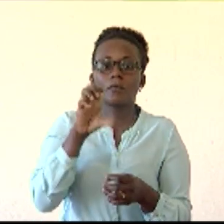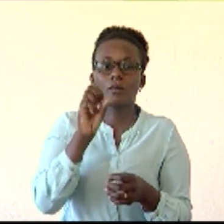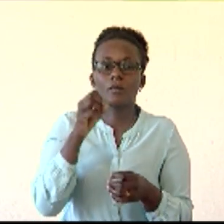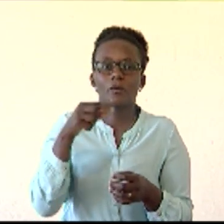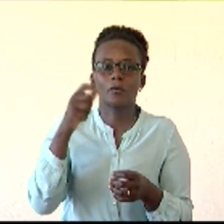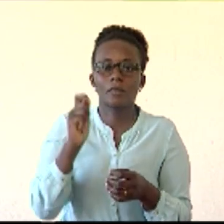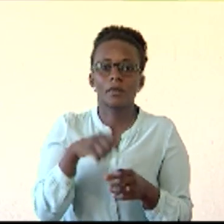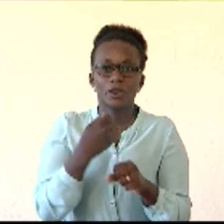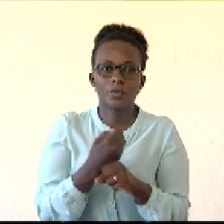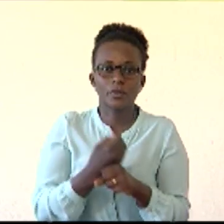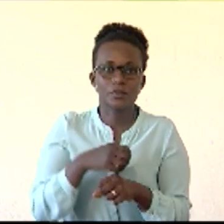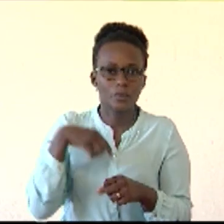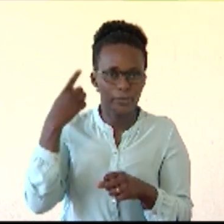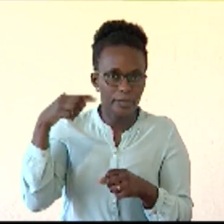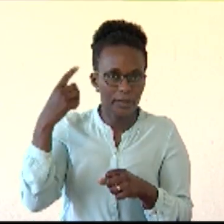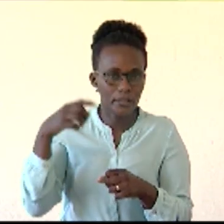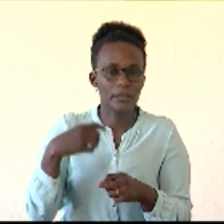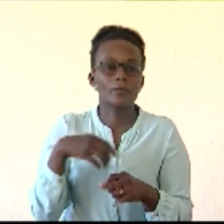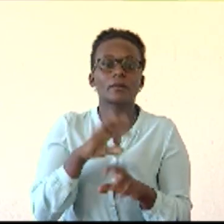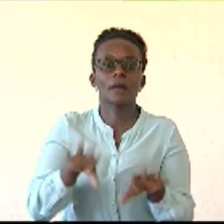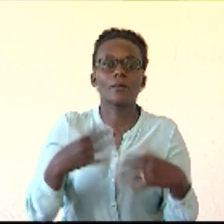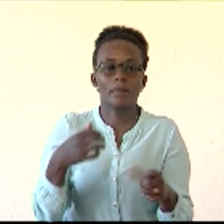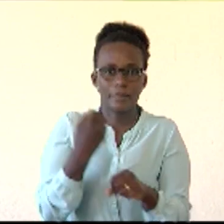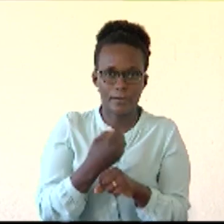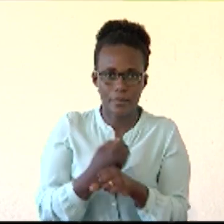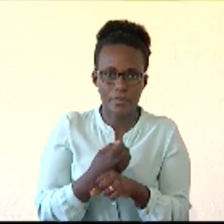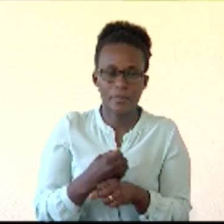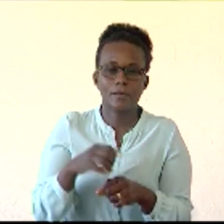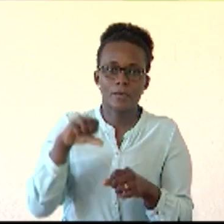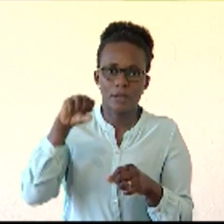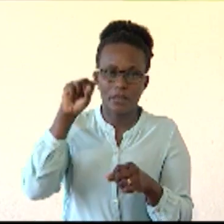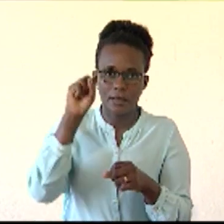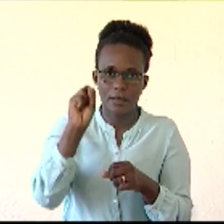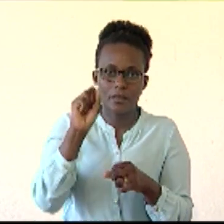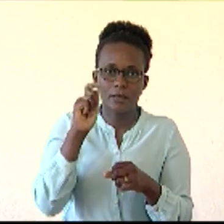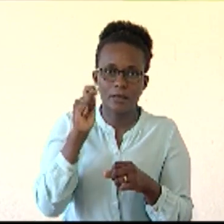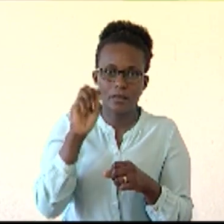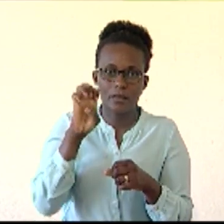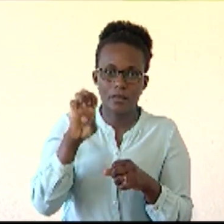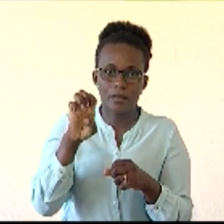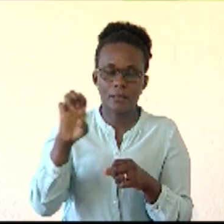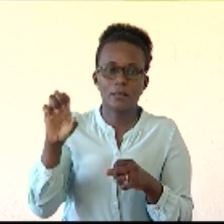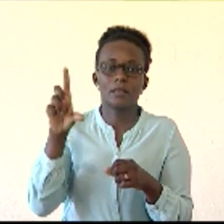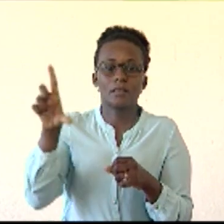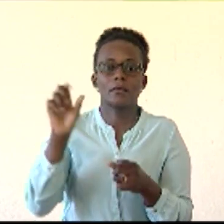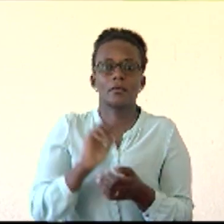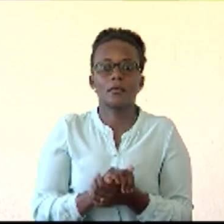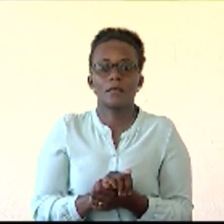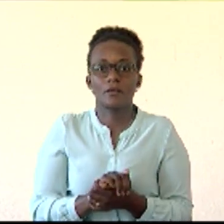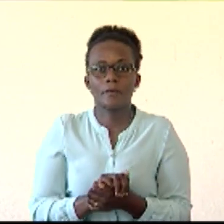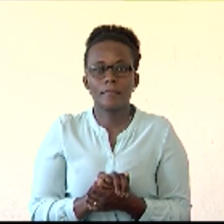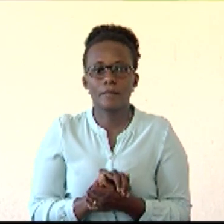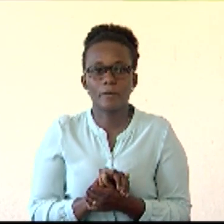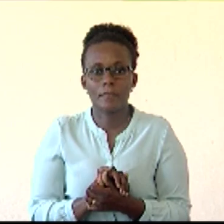the negative terminal. The hydrogen gas is produced at the cathode, so the hydrogen ions, because it is contains some water, so